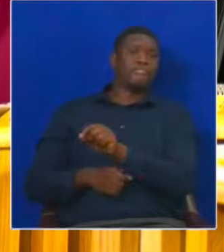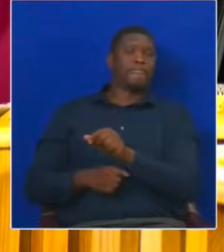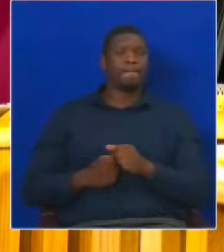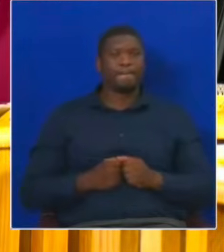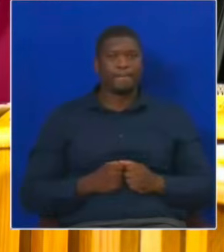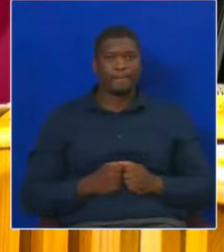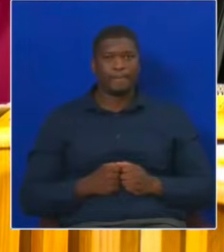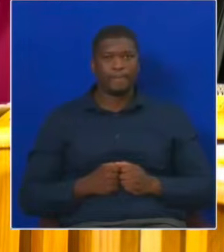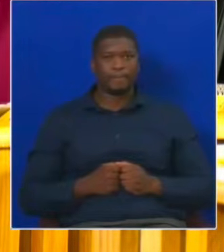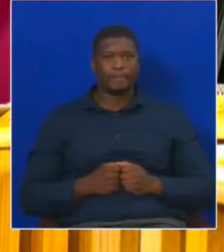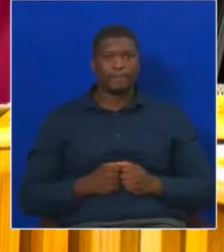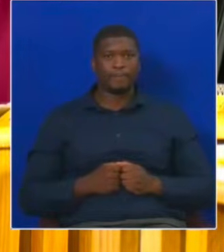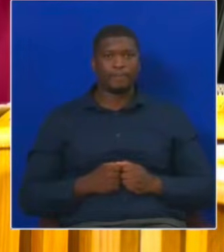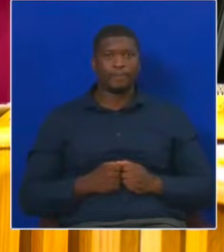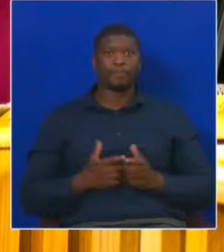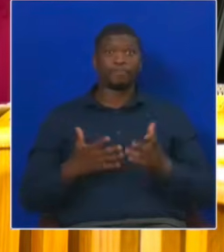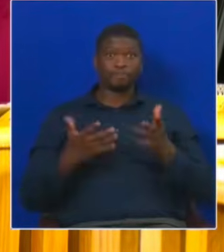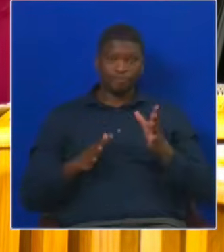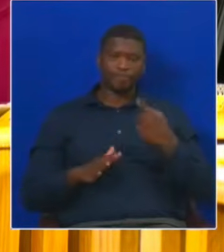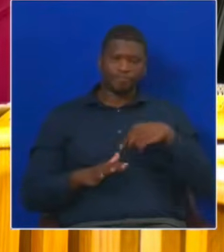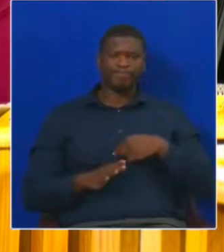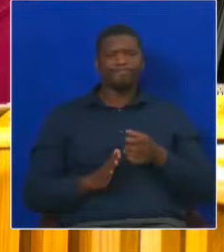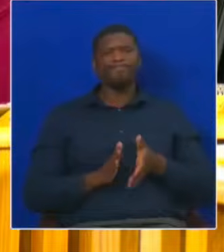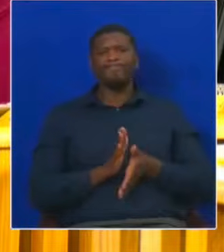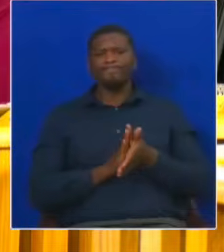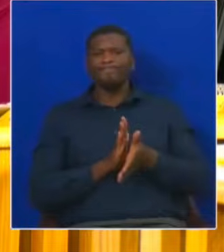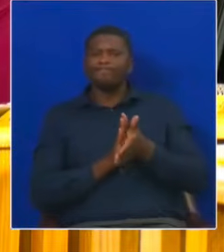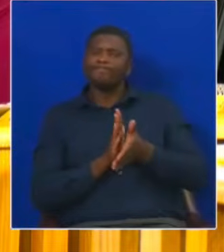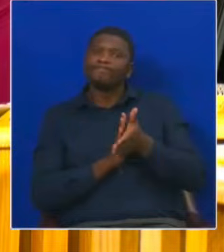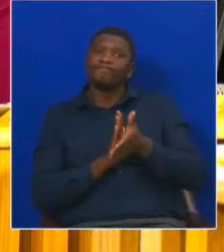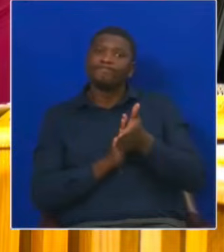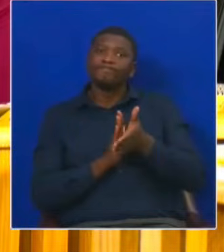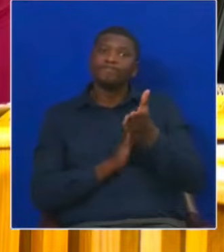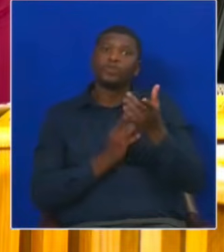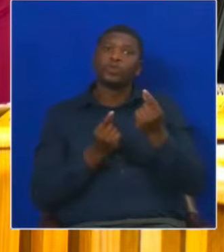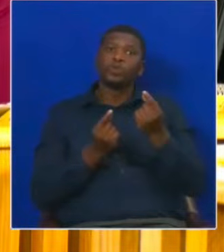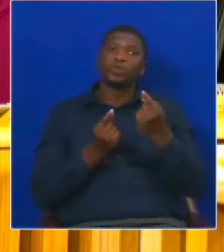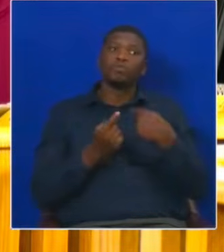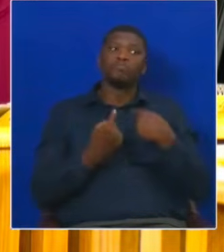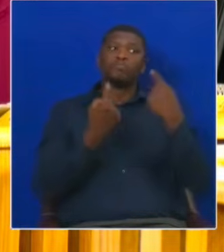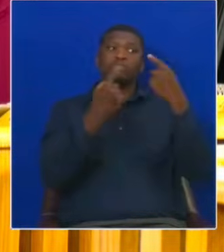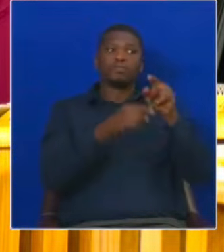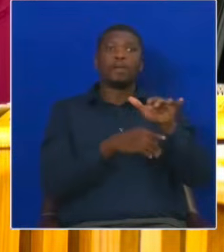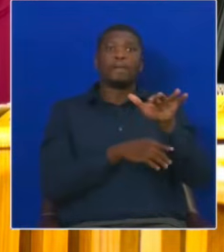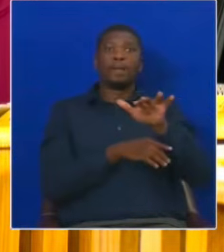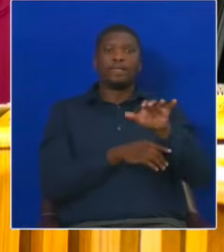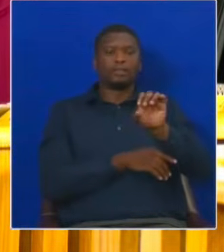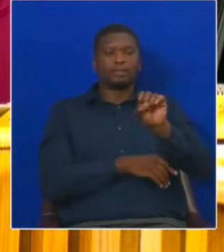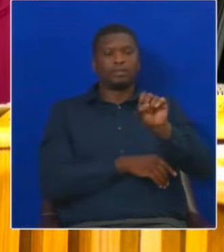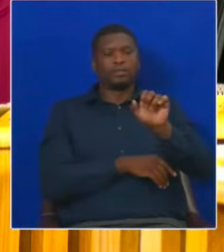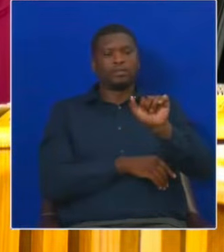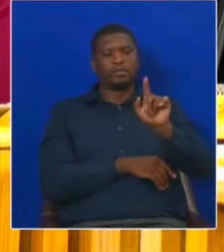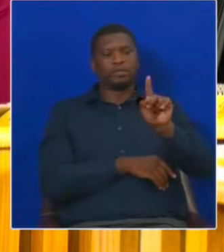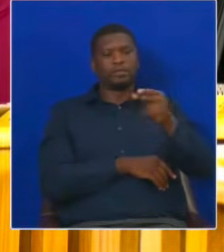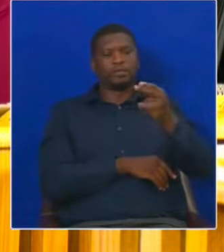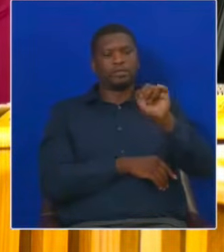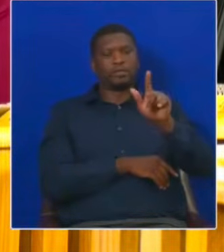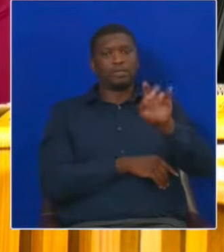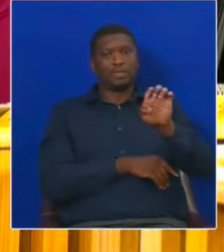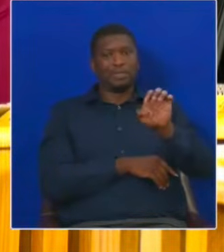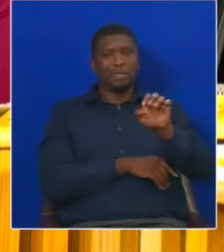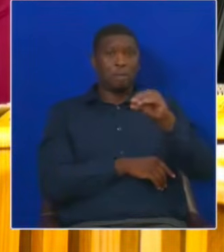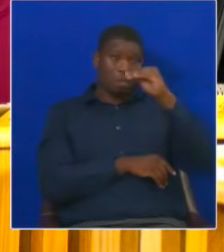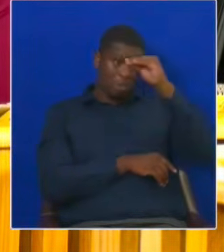then proceeded to Sakile SAPS, whereby an OB